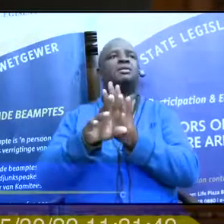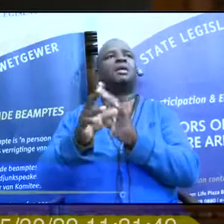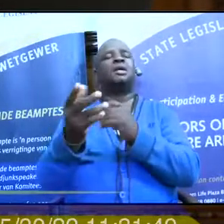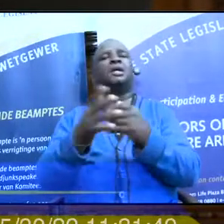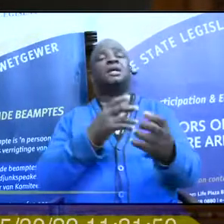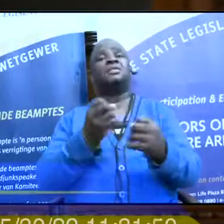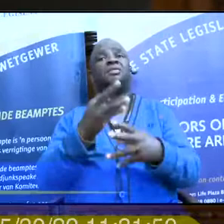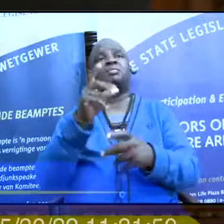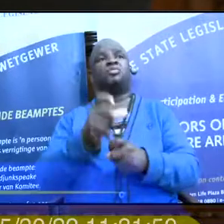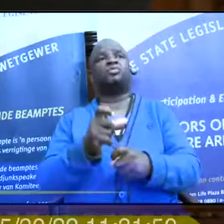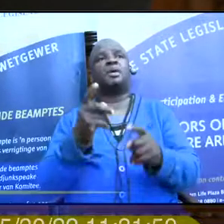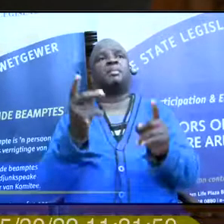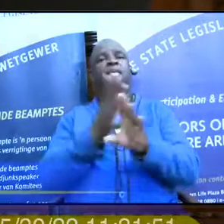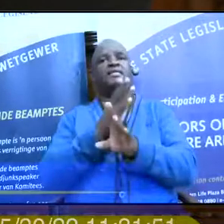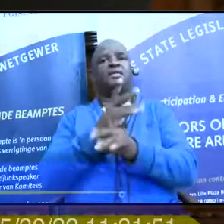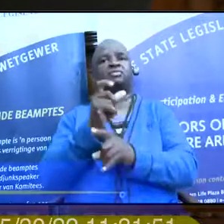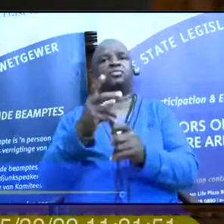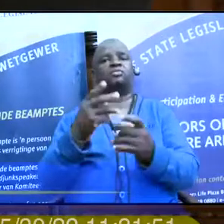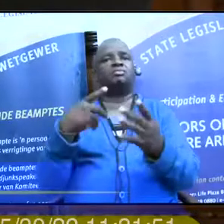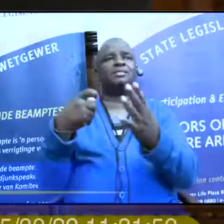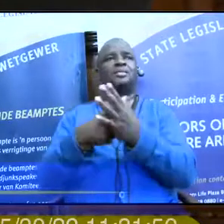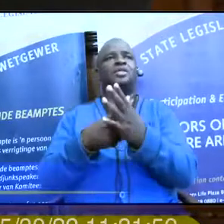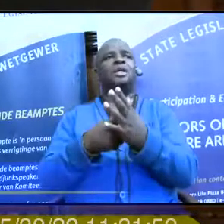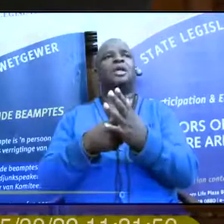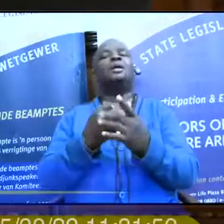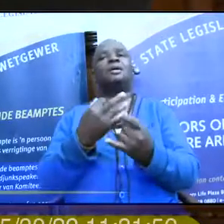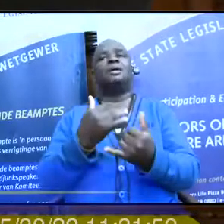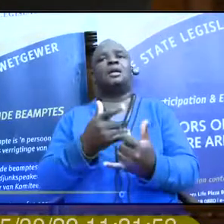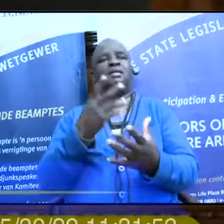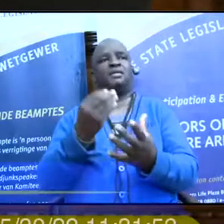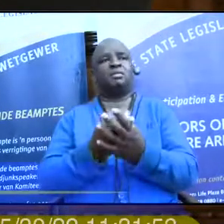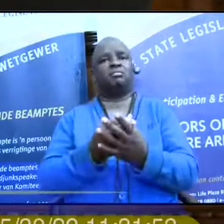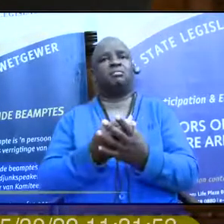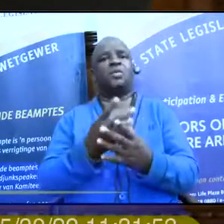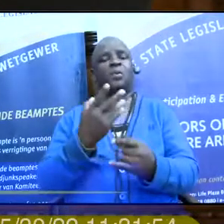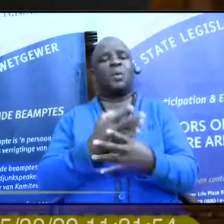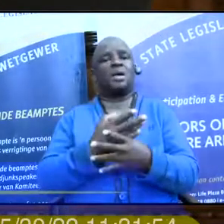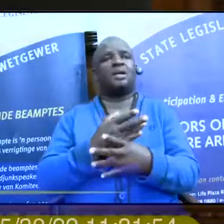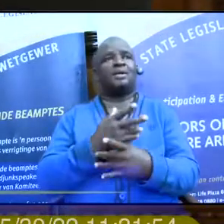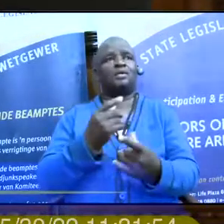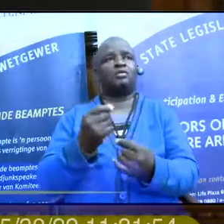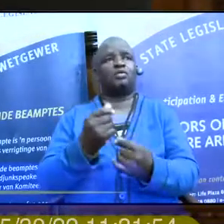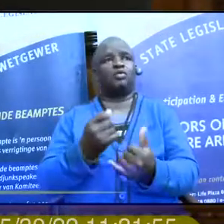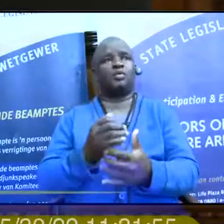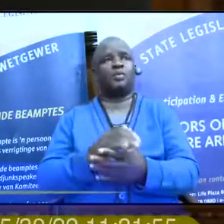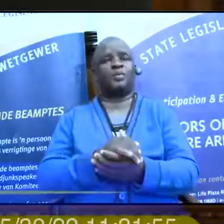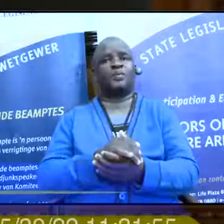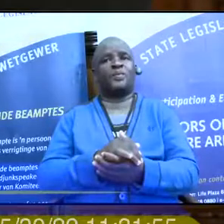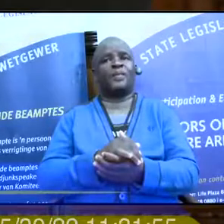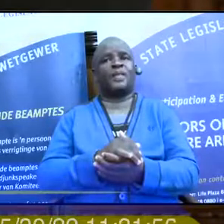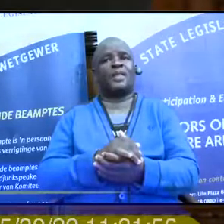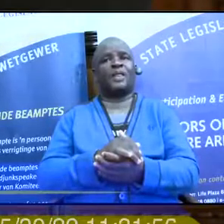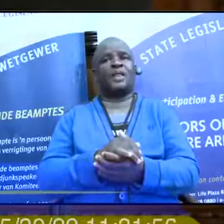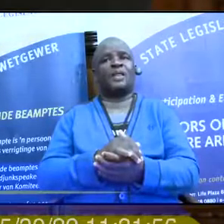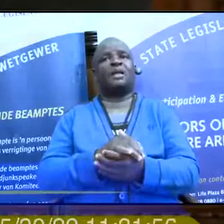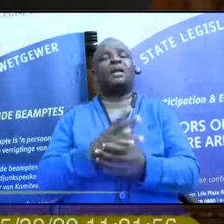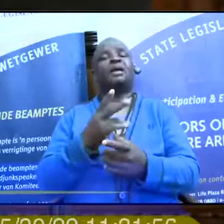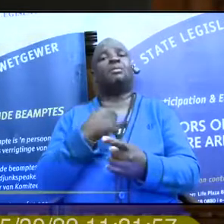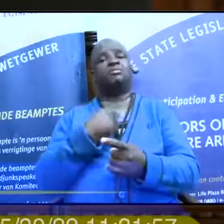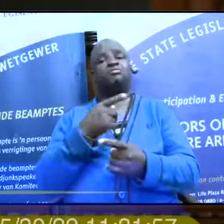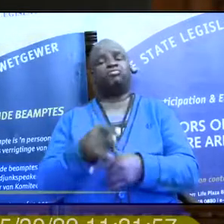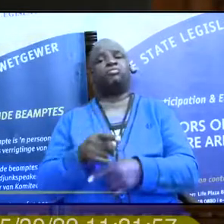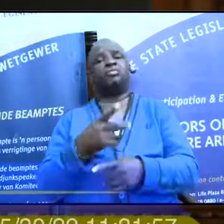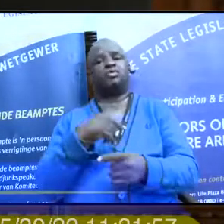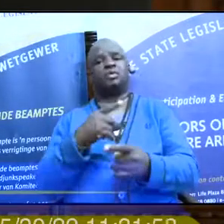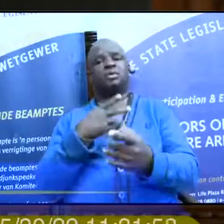initiative it also requires to go out to market so so those are some of the work that we are doing and and that's the one of the job drivers to